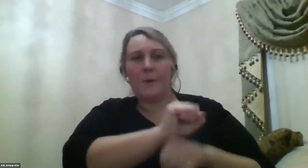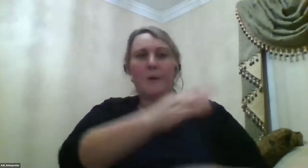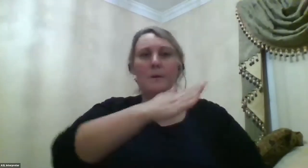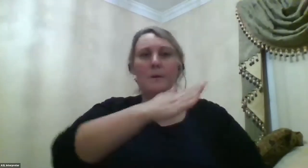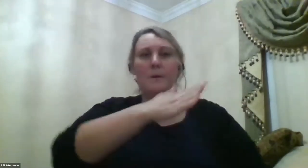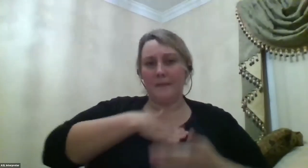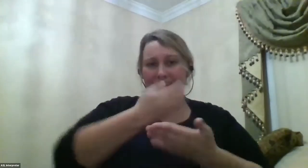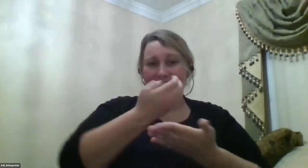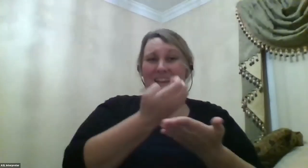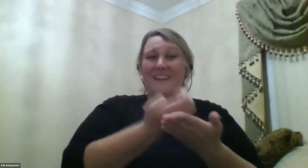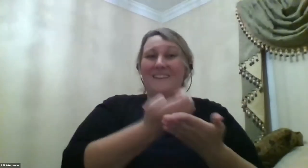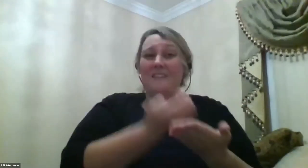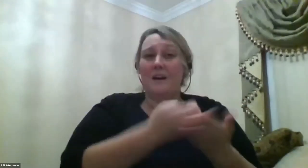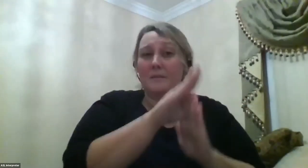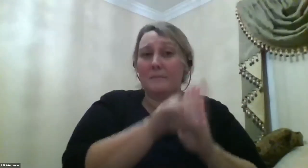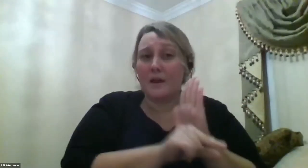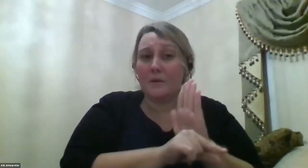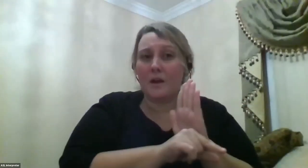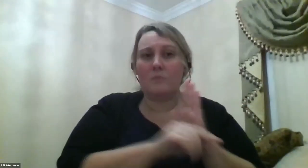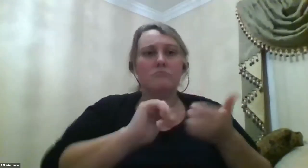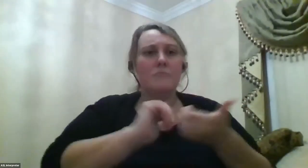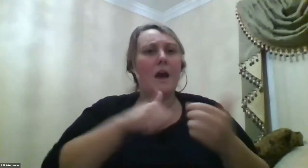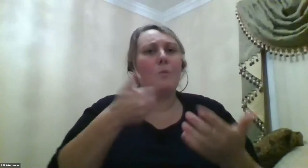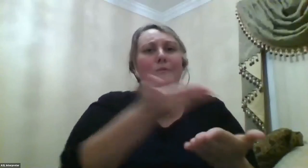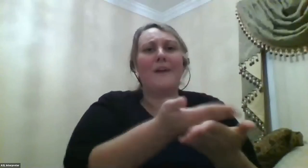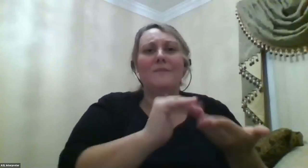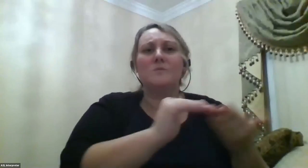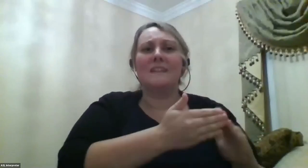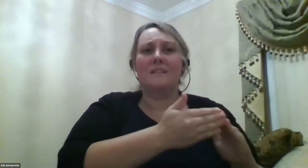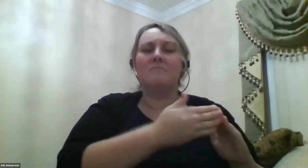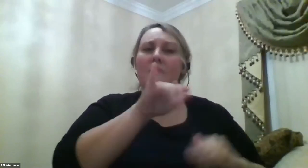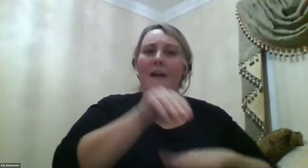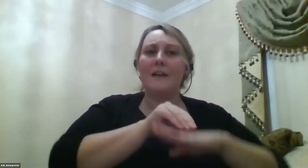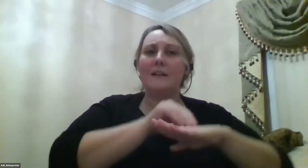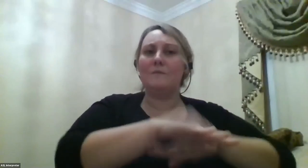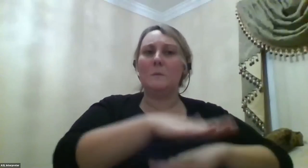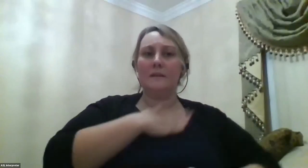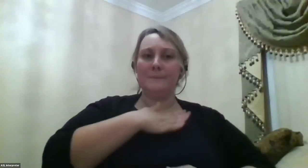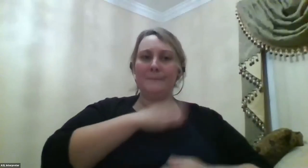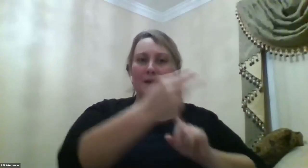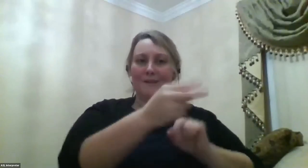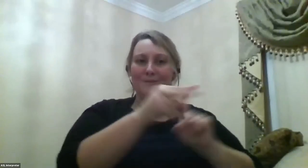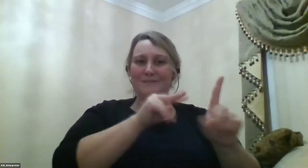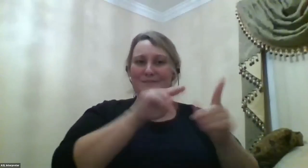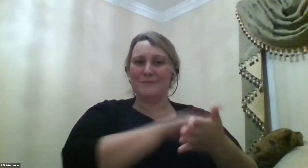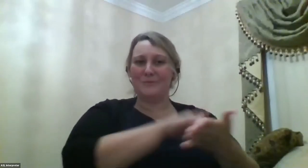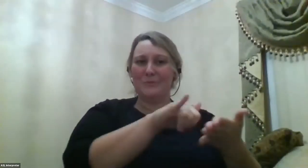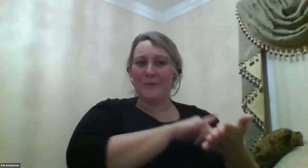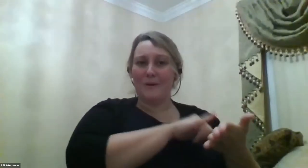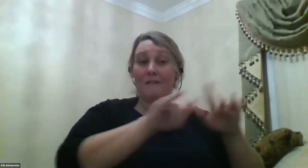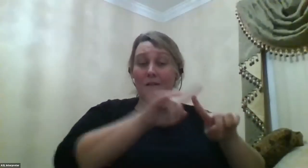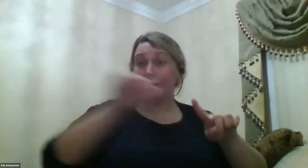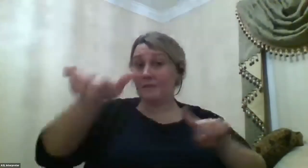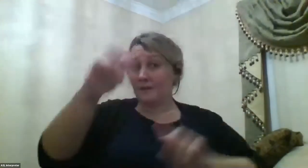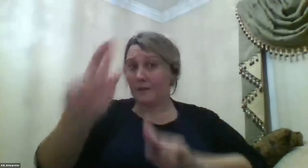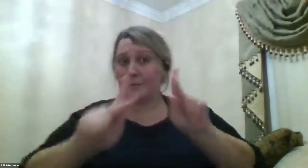your migration pattern to the city. Um, but just thinking about that, that there's actually multiple, multiple cities